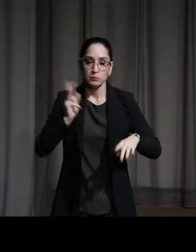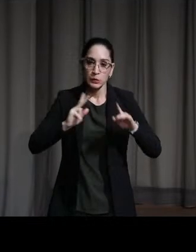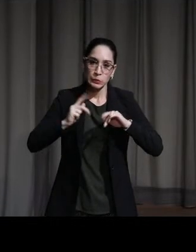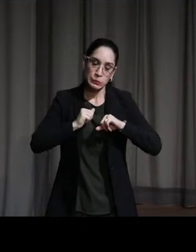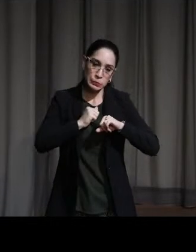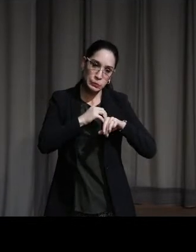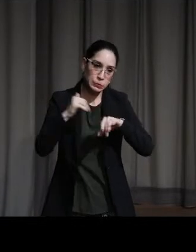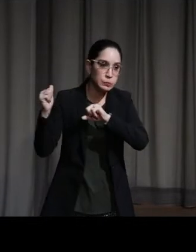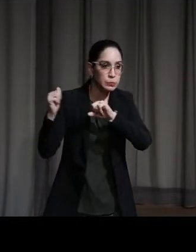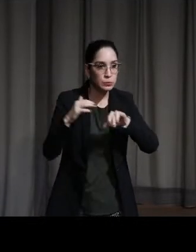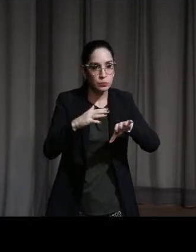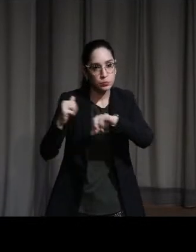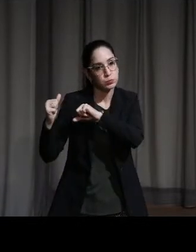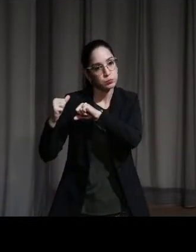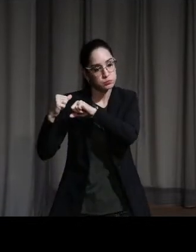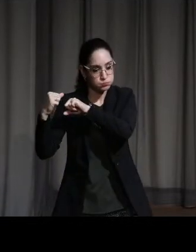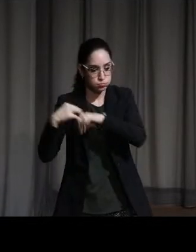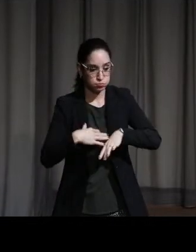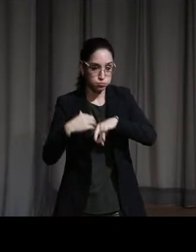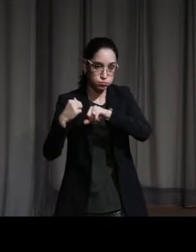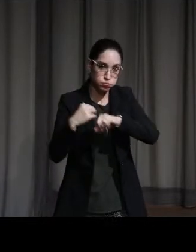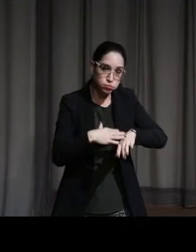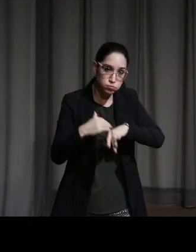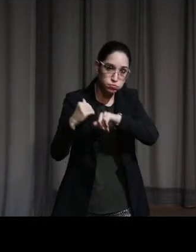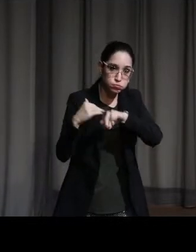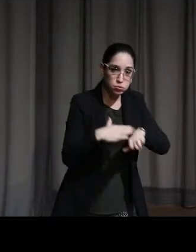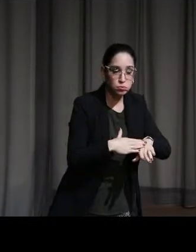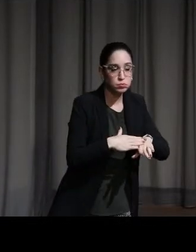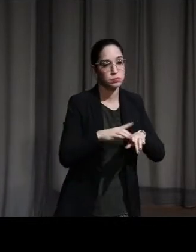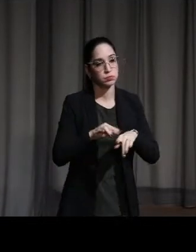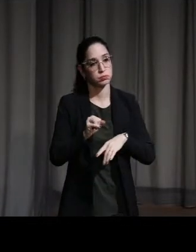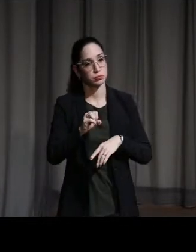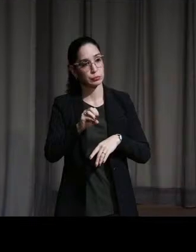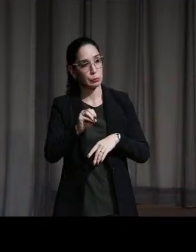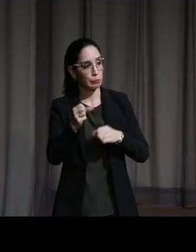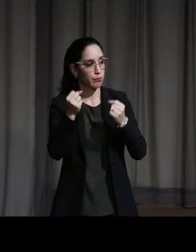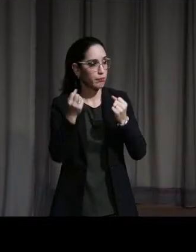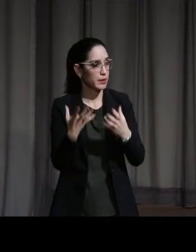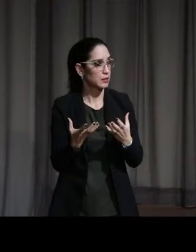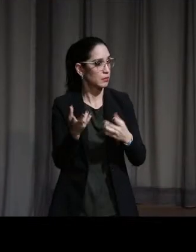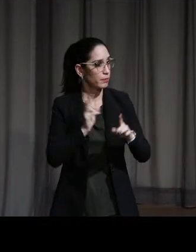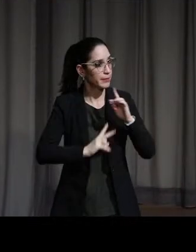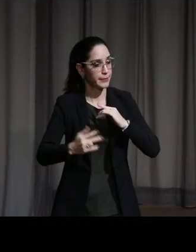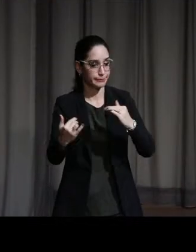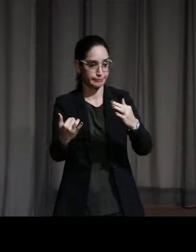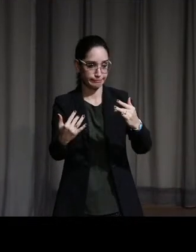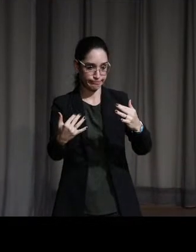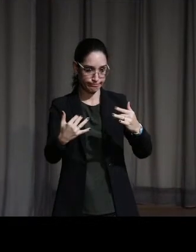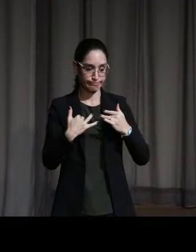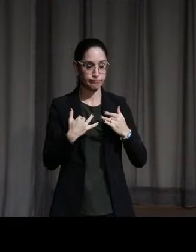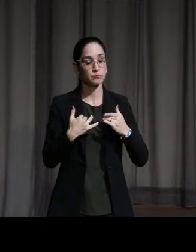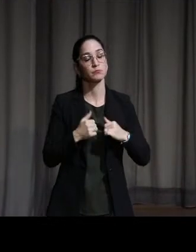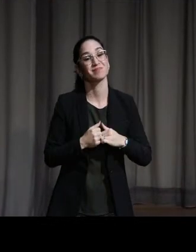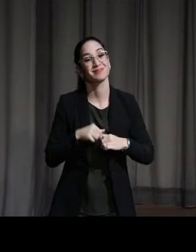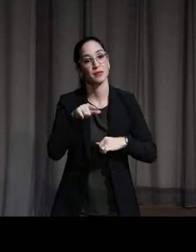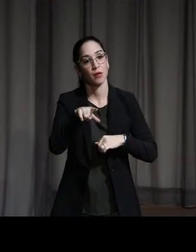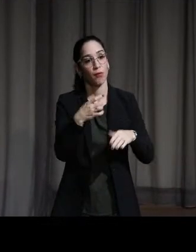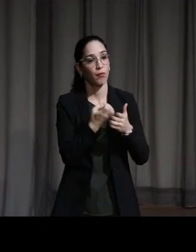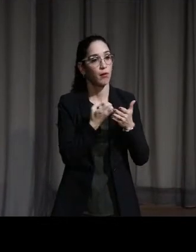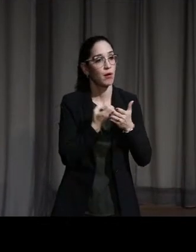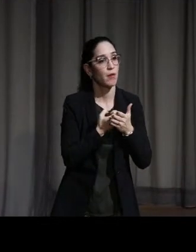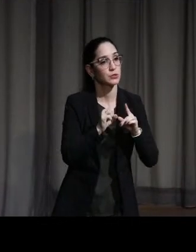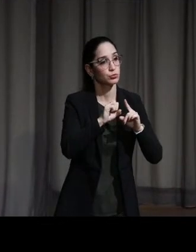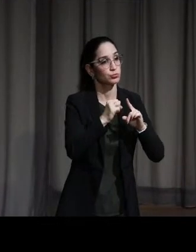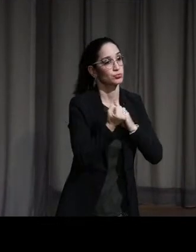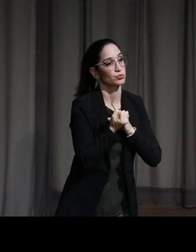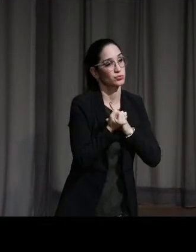of thousands of people to this city that remade the map of this city. The economic situation in Cuba by the 1960s, the kind of initial hopes